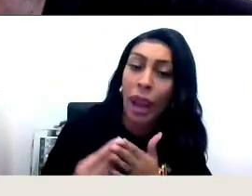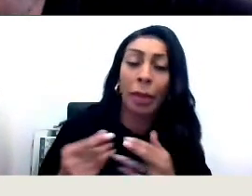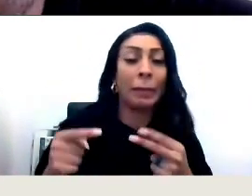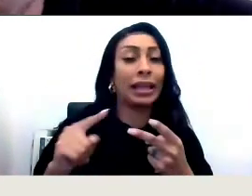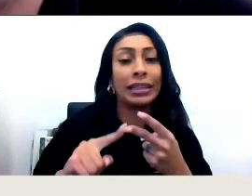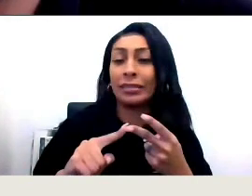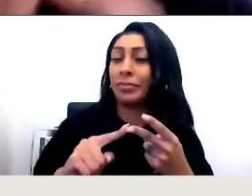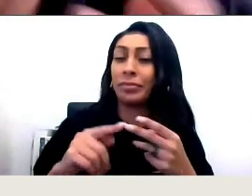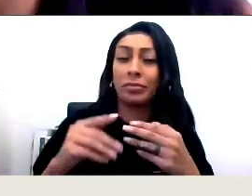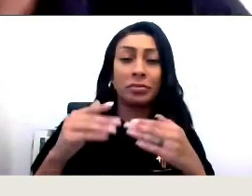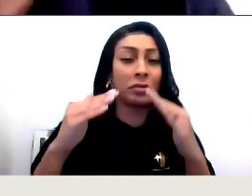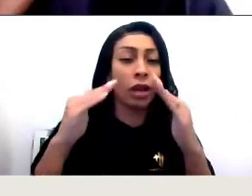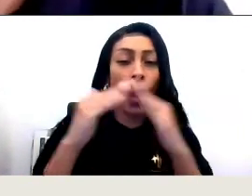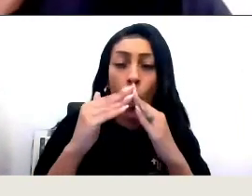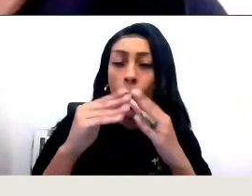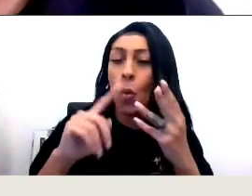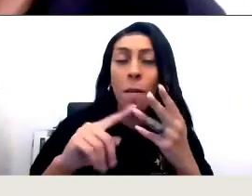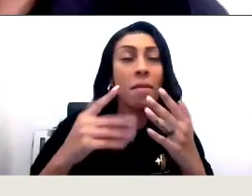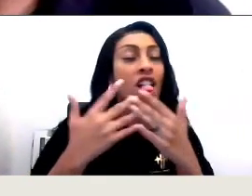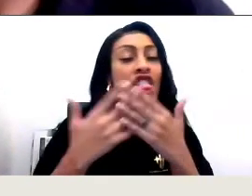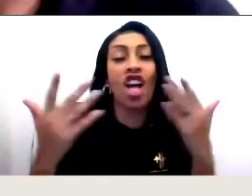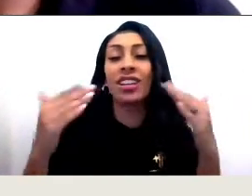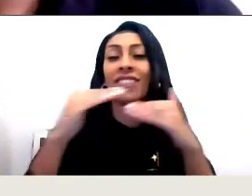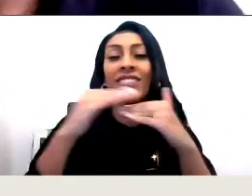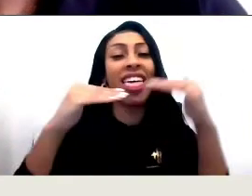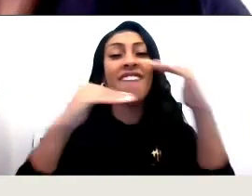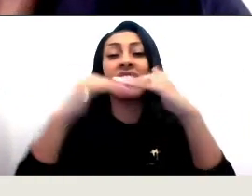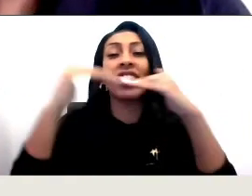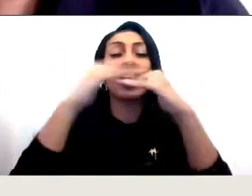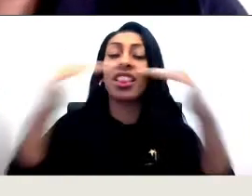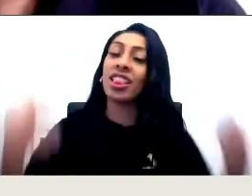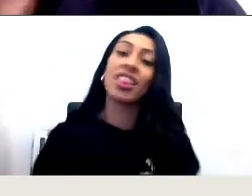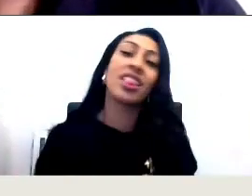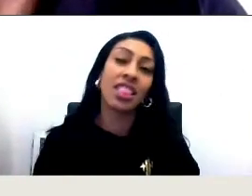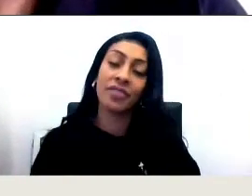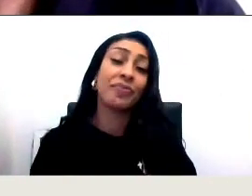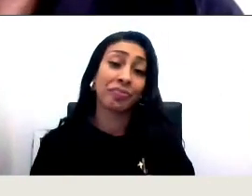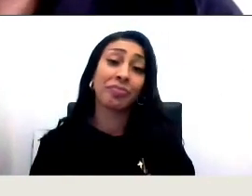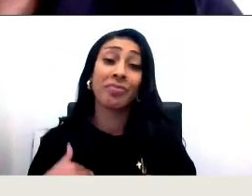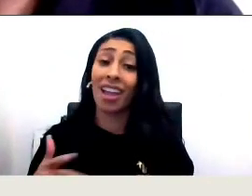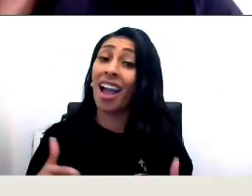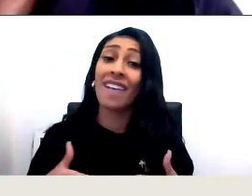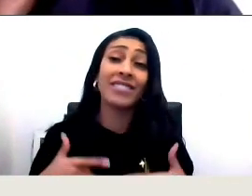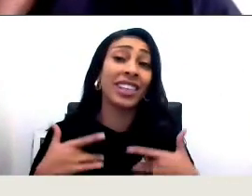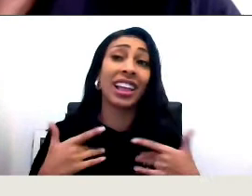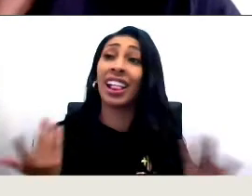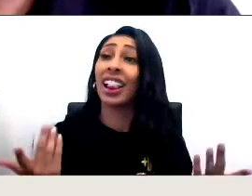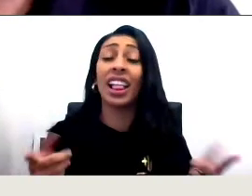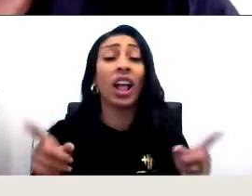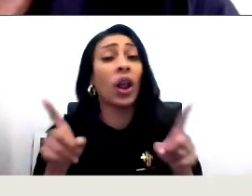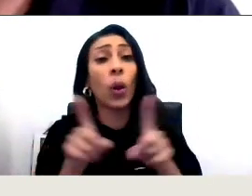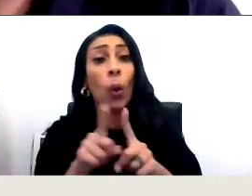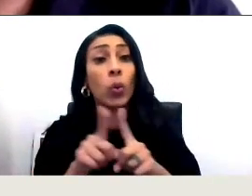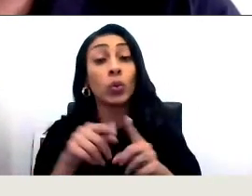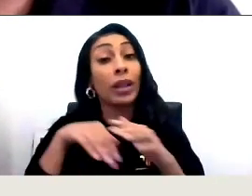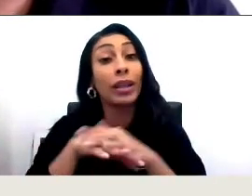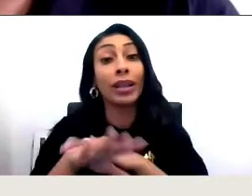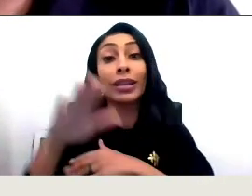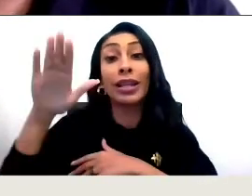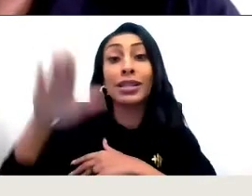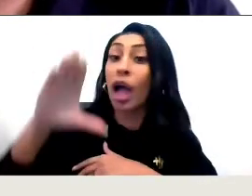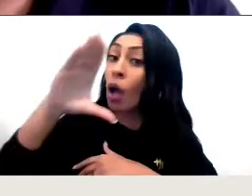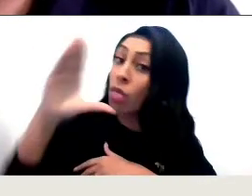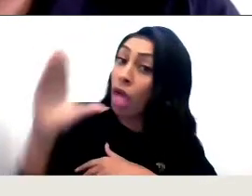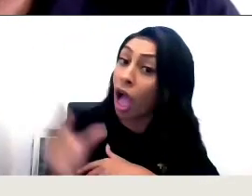levels. So yeah, I'm in that space at the moment where I feel also in South Africa where I am